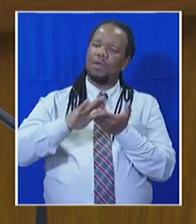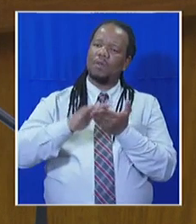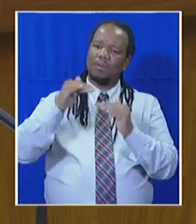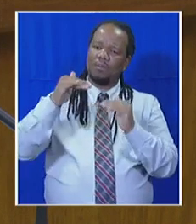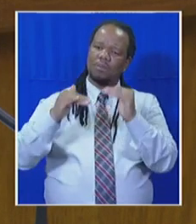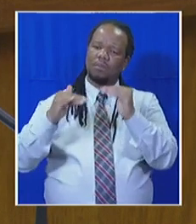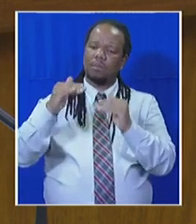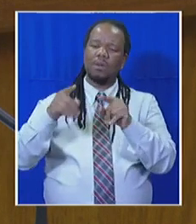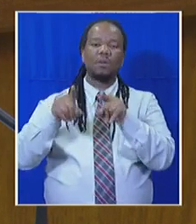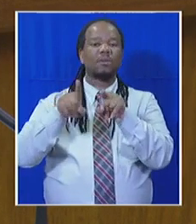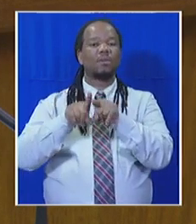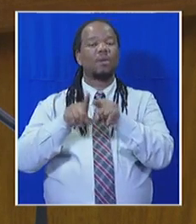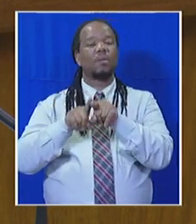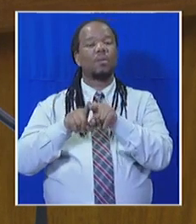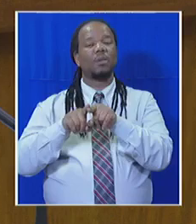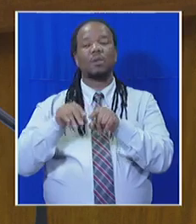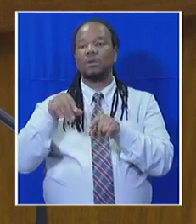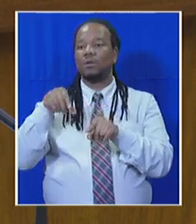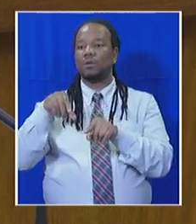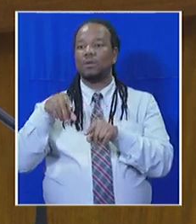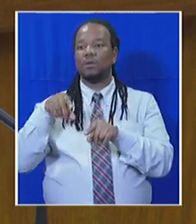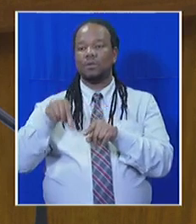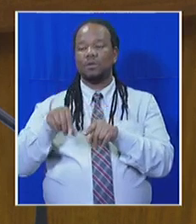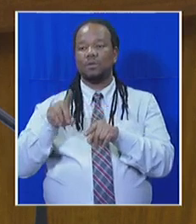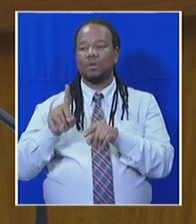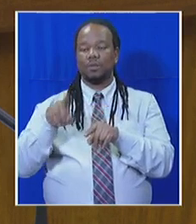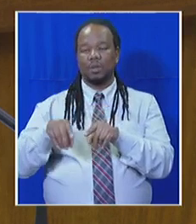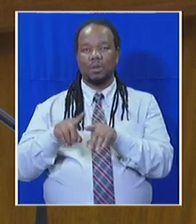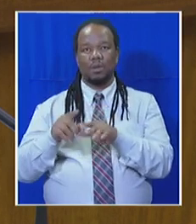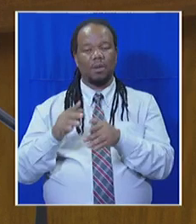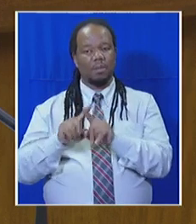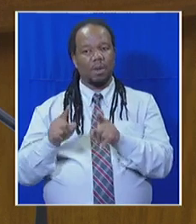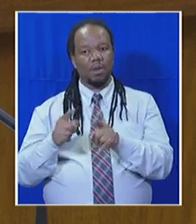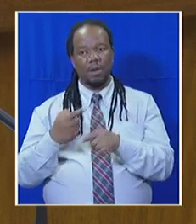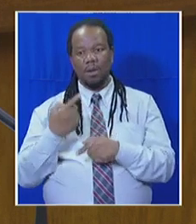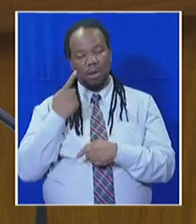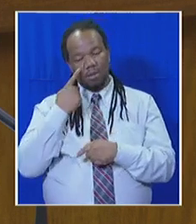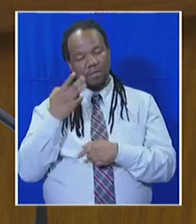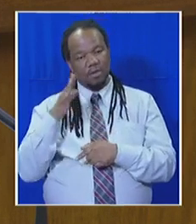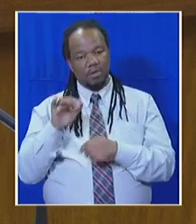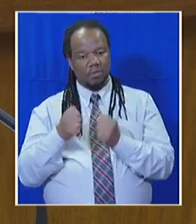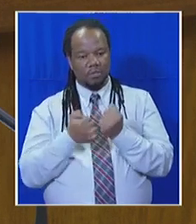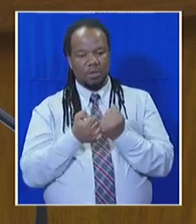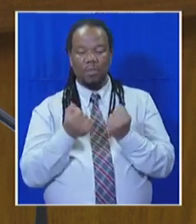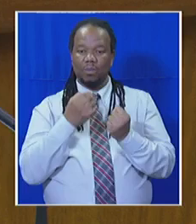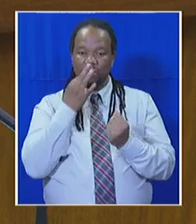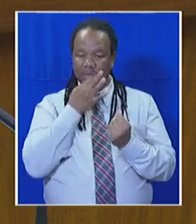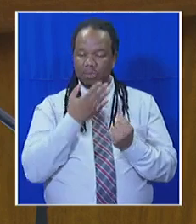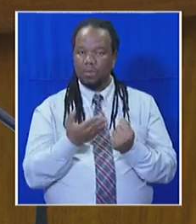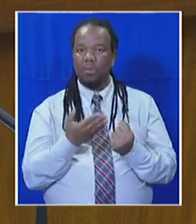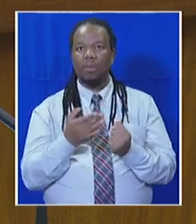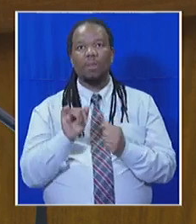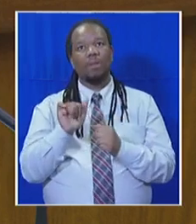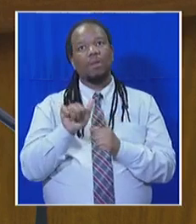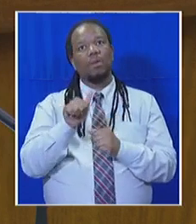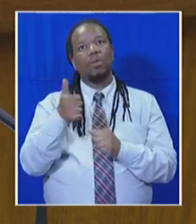our GDP size. Rather, rhetoric is stated with no evidence to back it. And I must indicate to those who are not